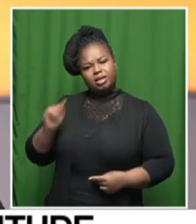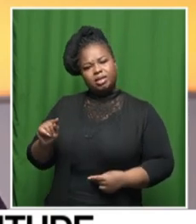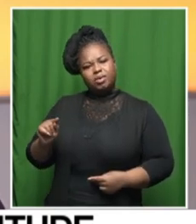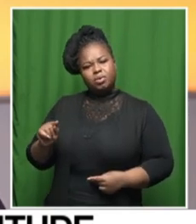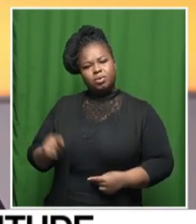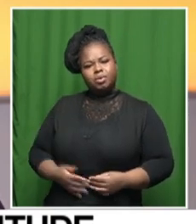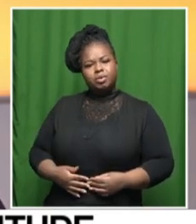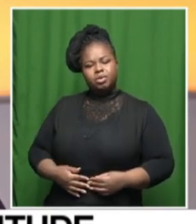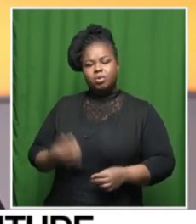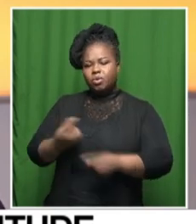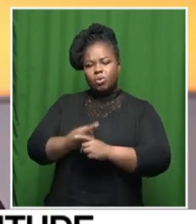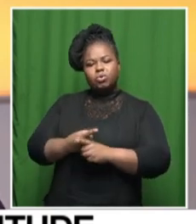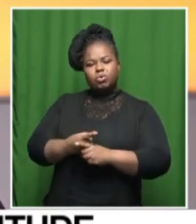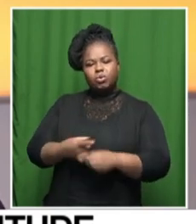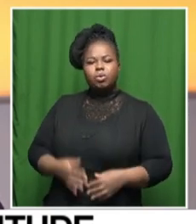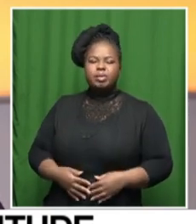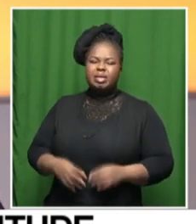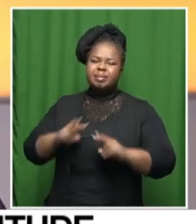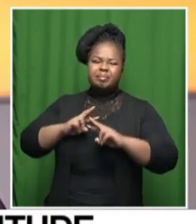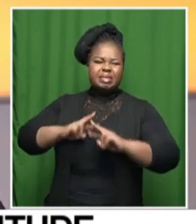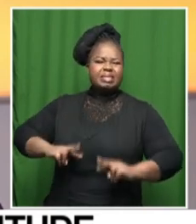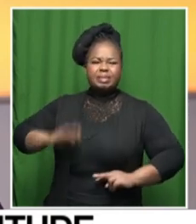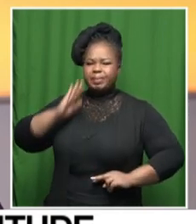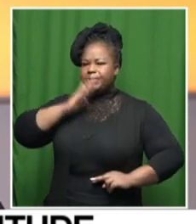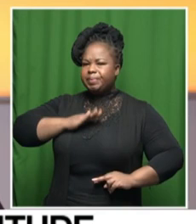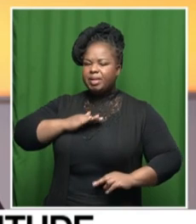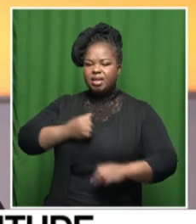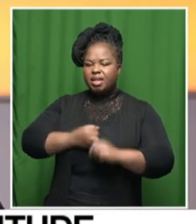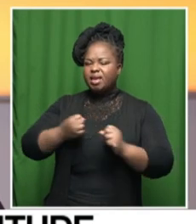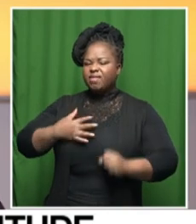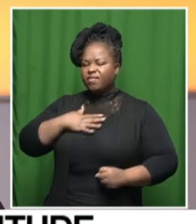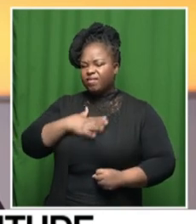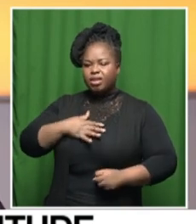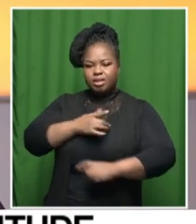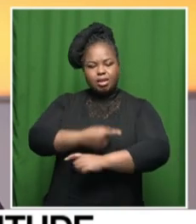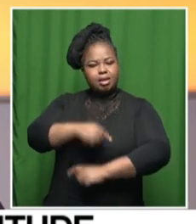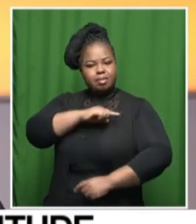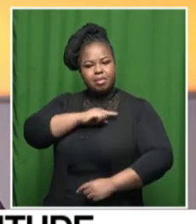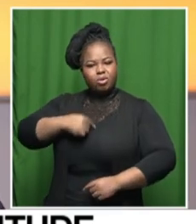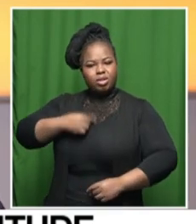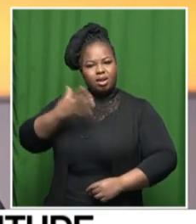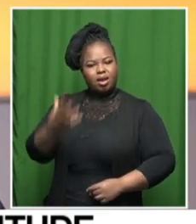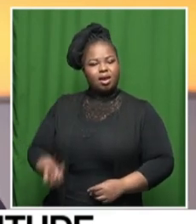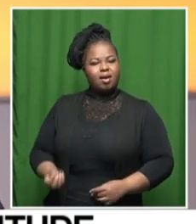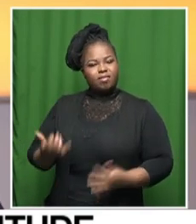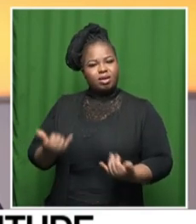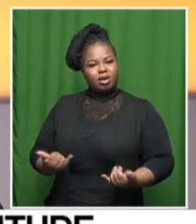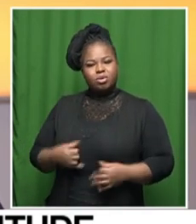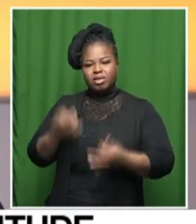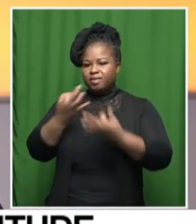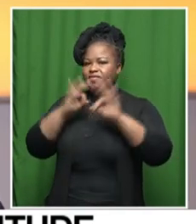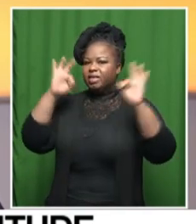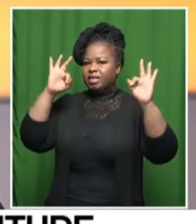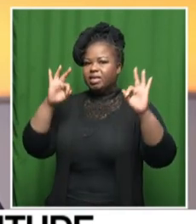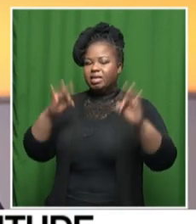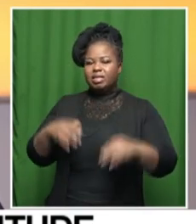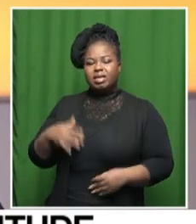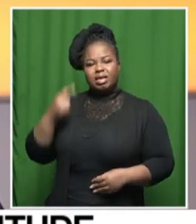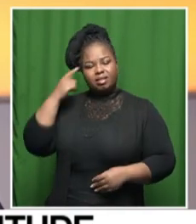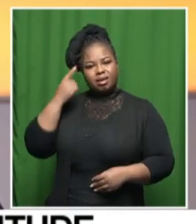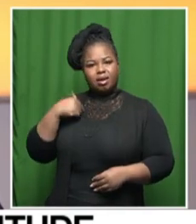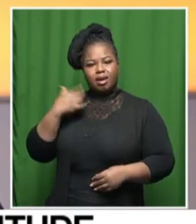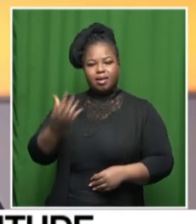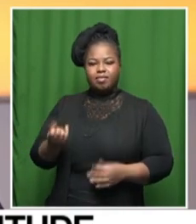the peace that I have now. I've never had the power that I feel like I have now. I've never had the freedom that I think I have